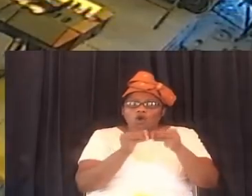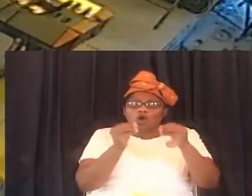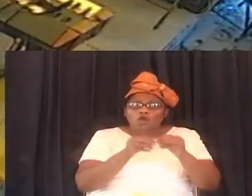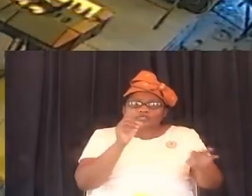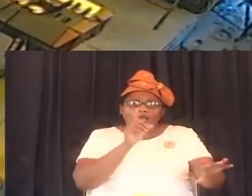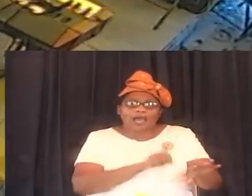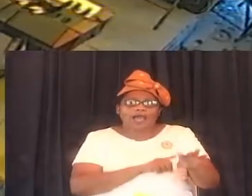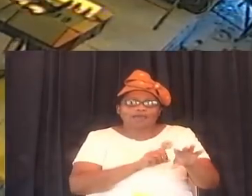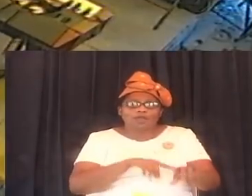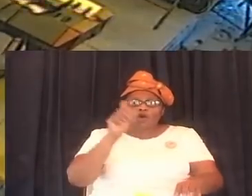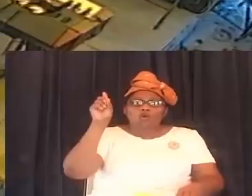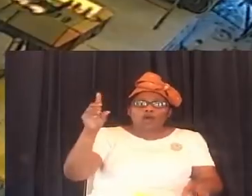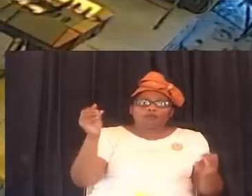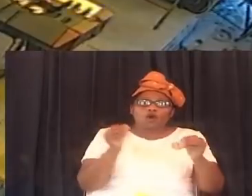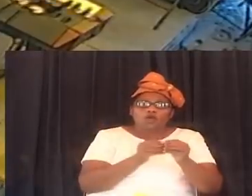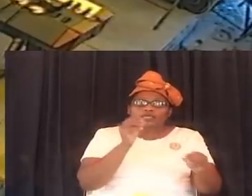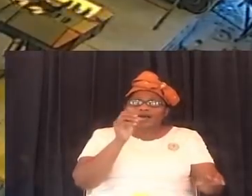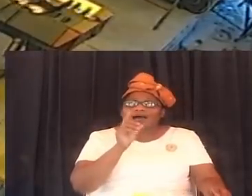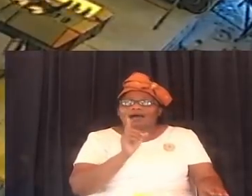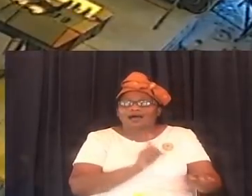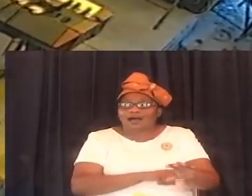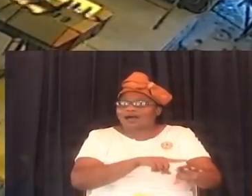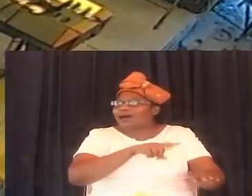One more time, one more